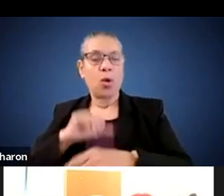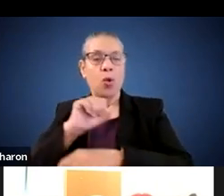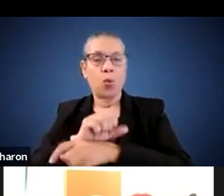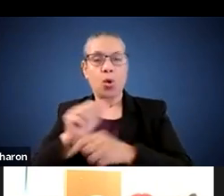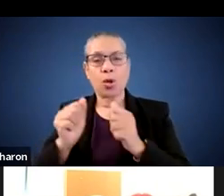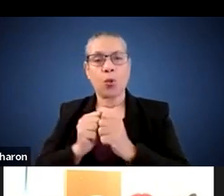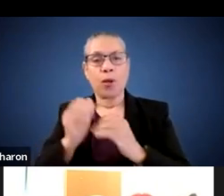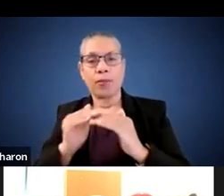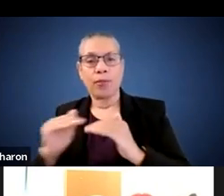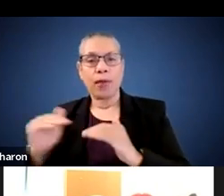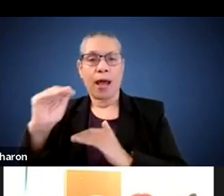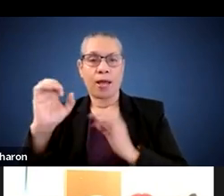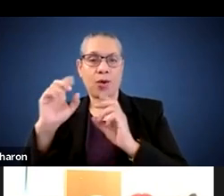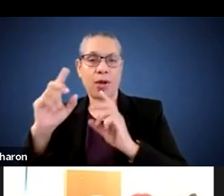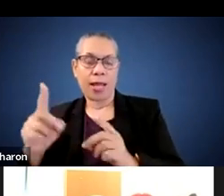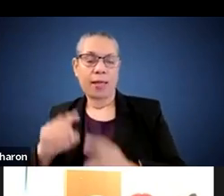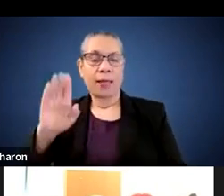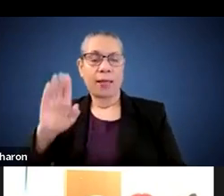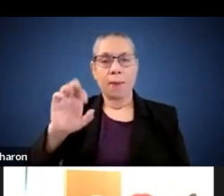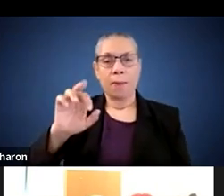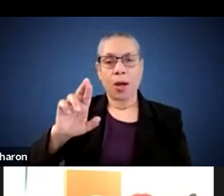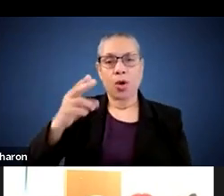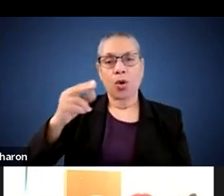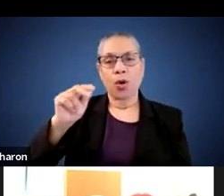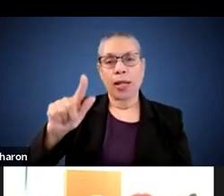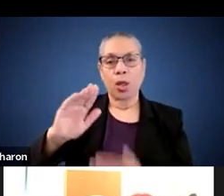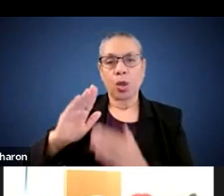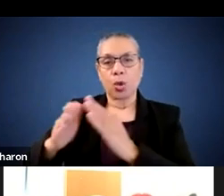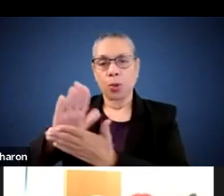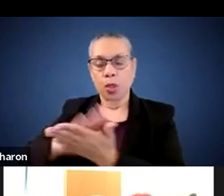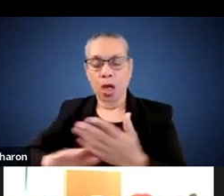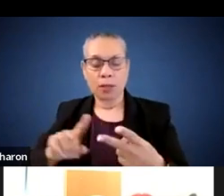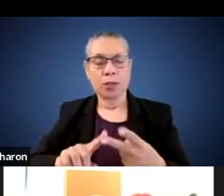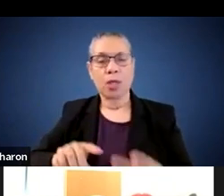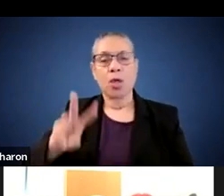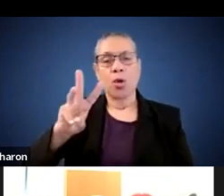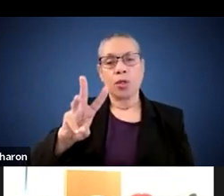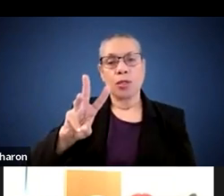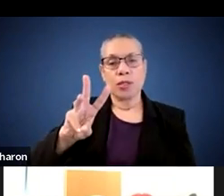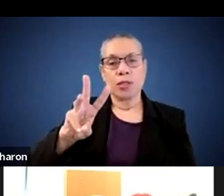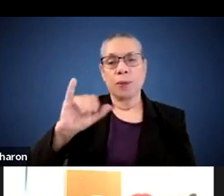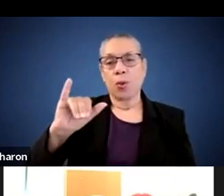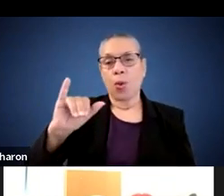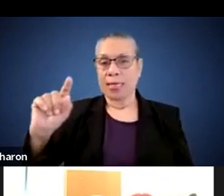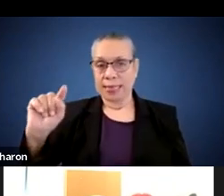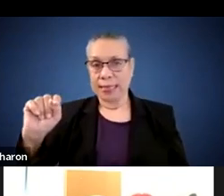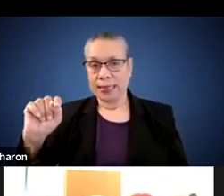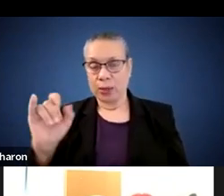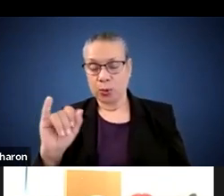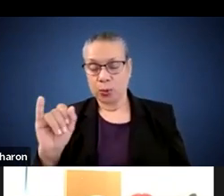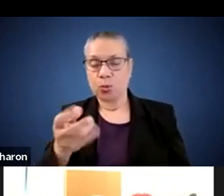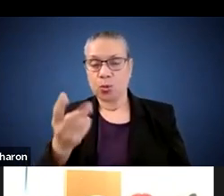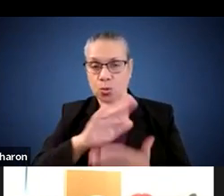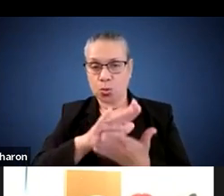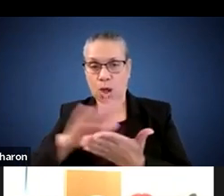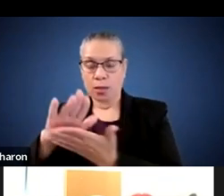higher ed um Partners both Bunker Hill Community College and Wentworth Institute of Technology um over this past year through